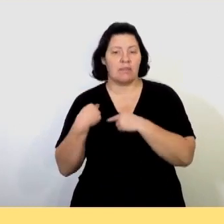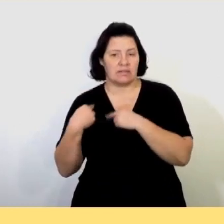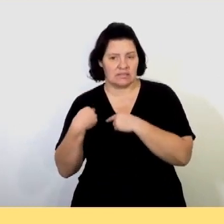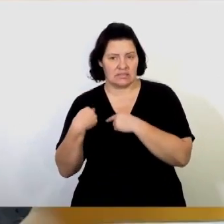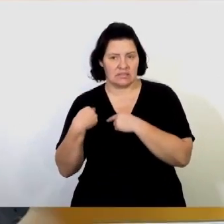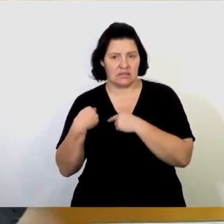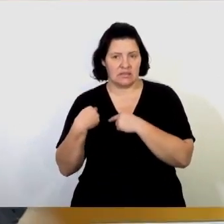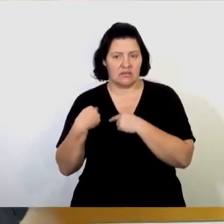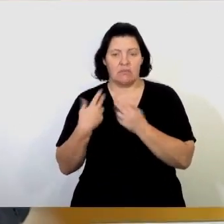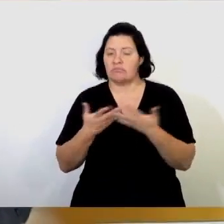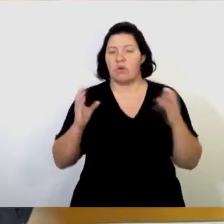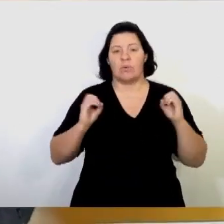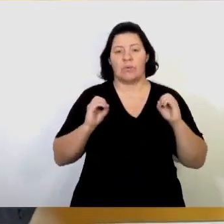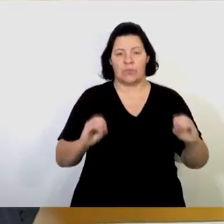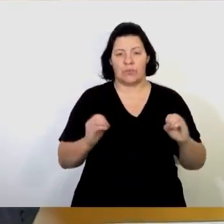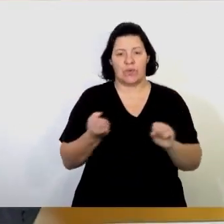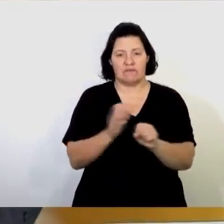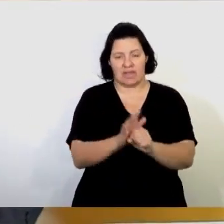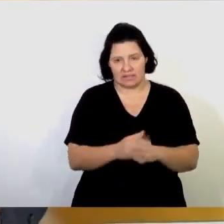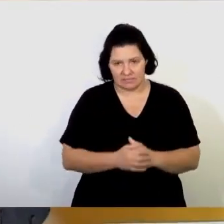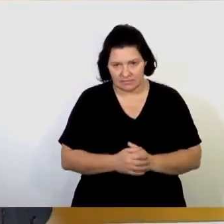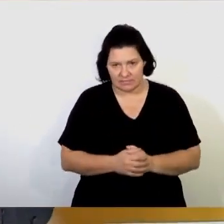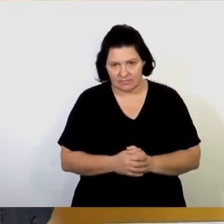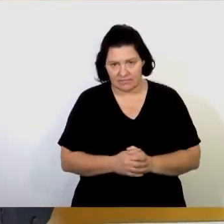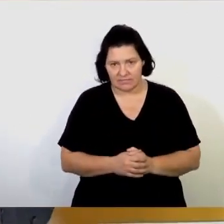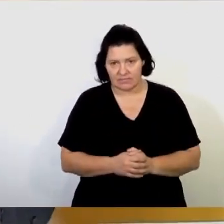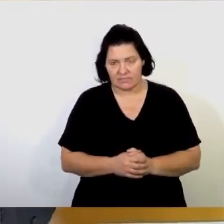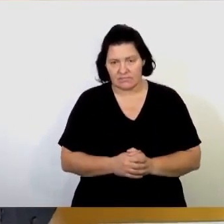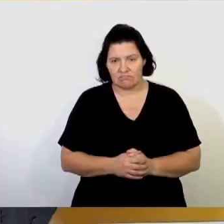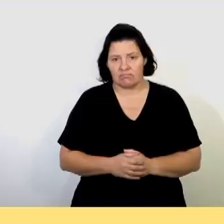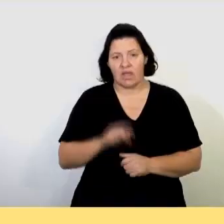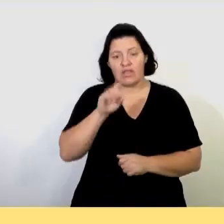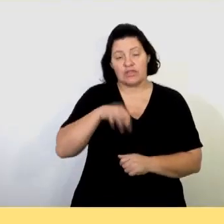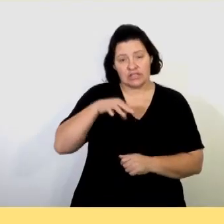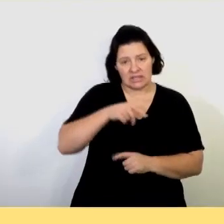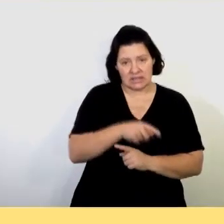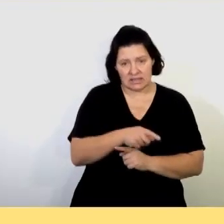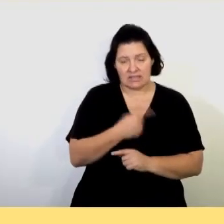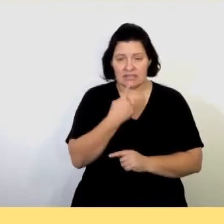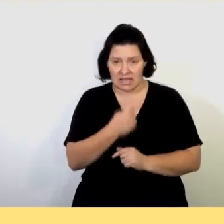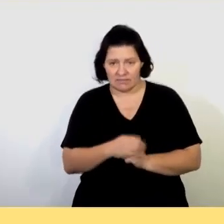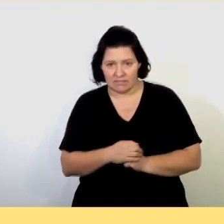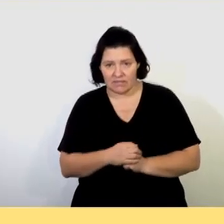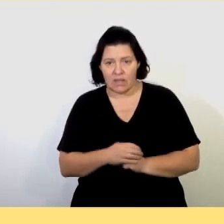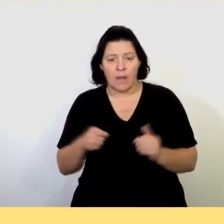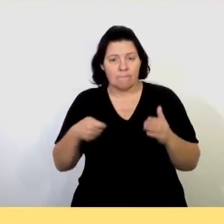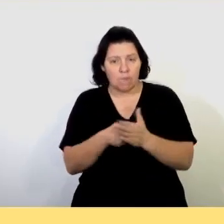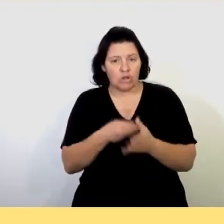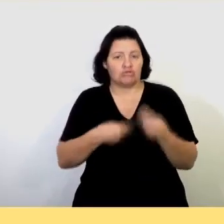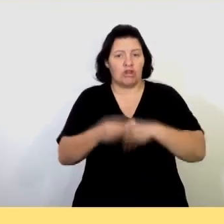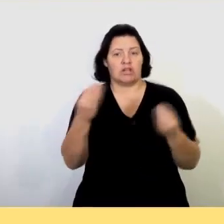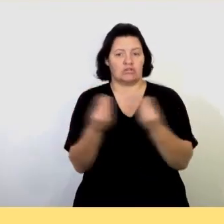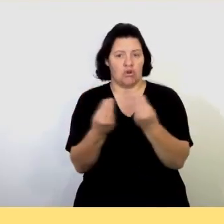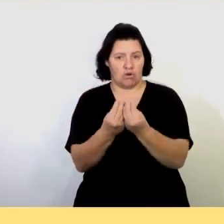your liabilities, there will be no effect in this case. Then the 13th one says,